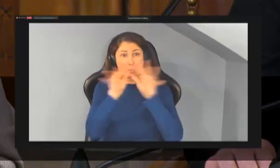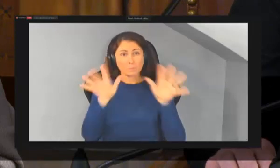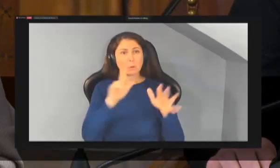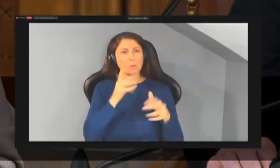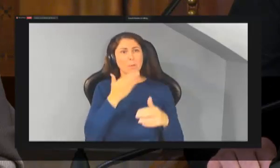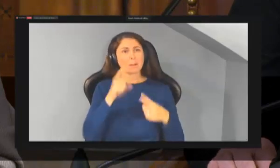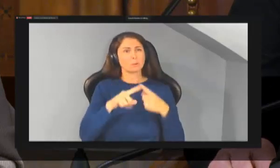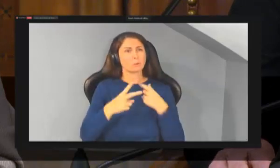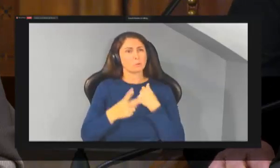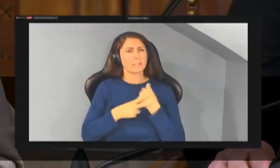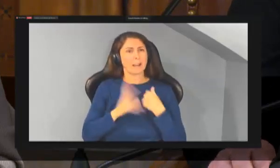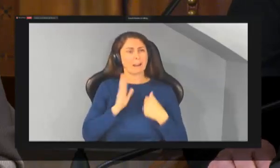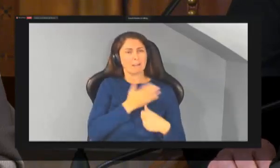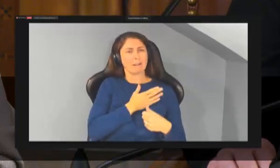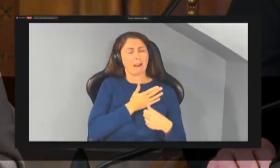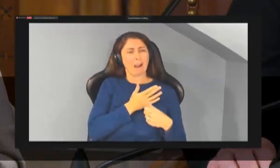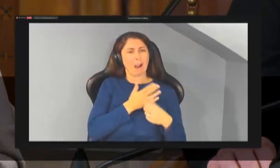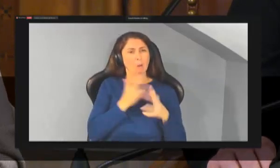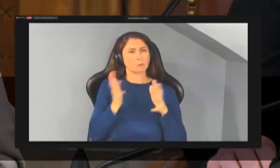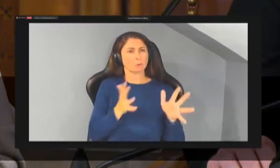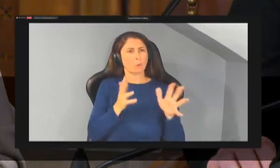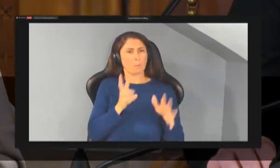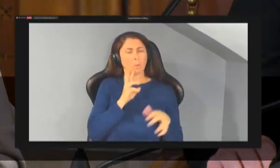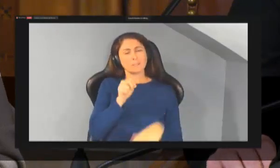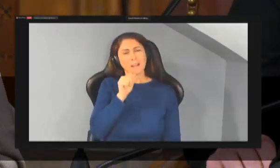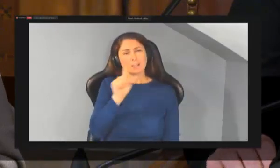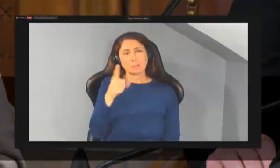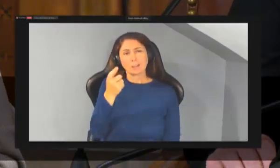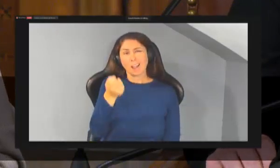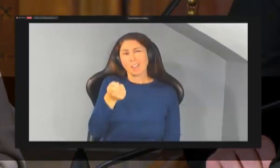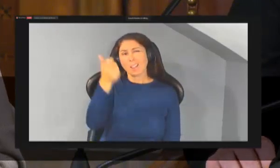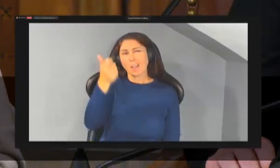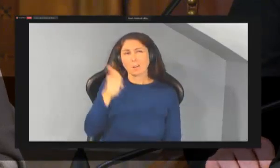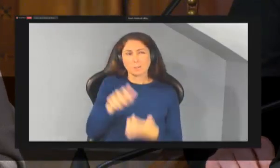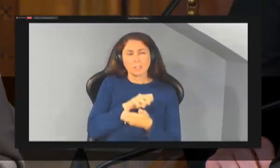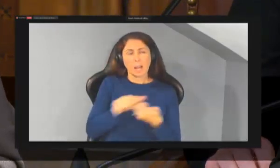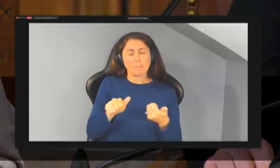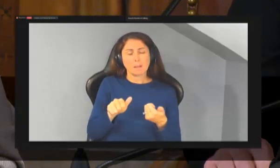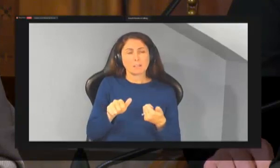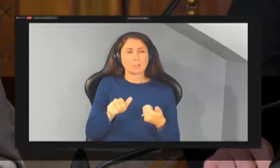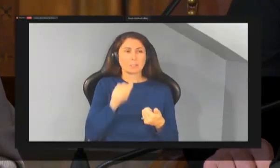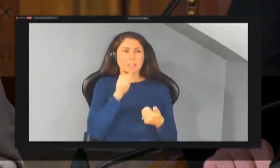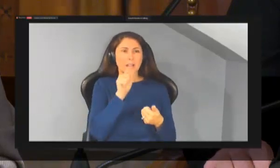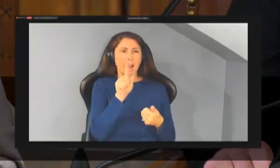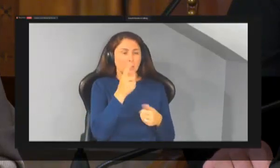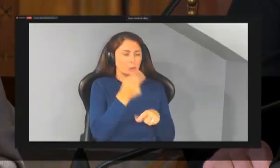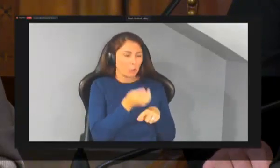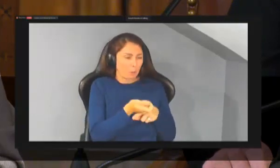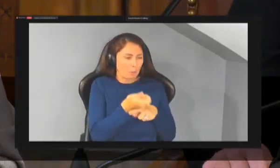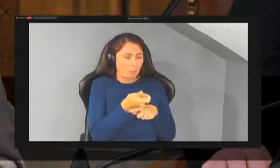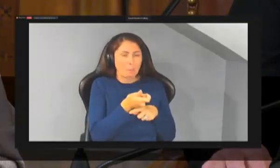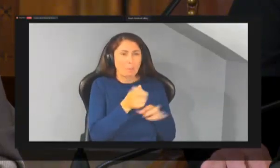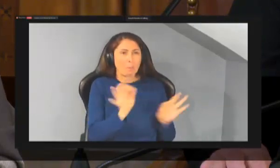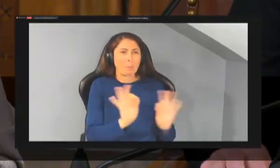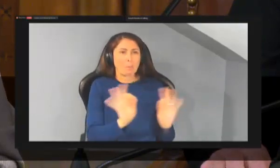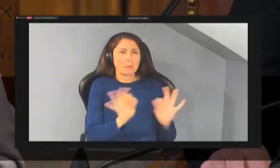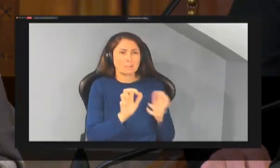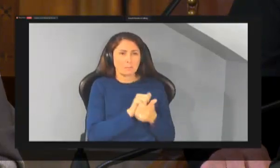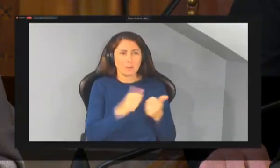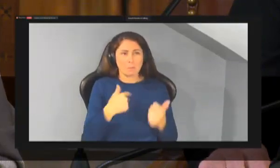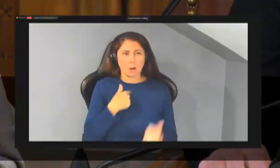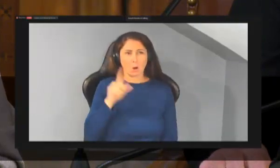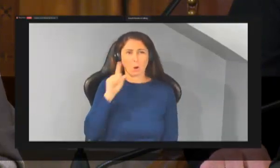so it isn't just a little damage. It isn't just a constrained small amount of damage. I heard someone liken them